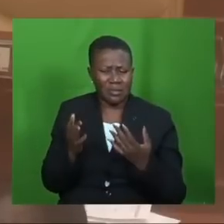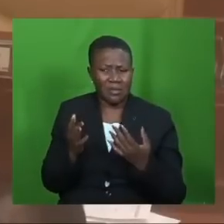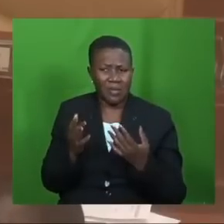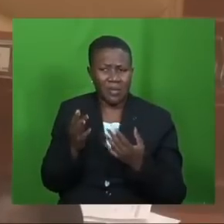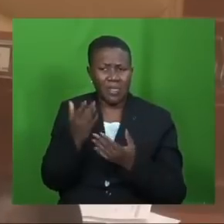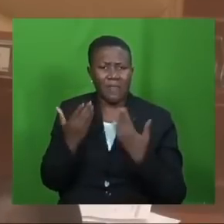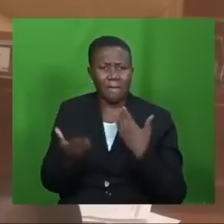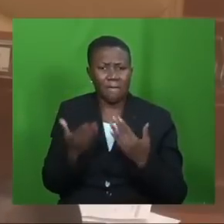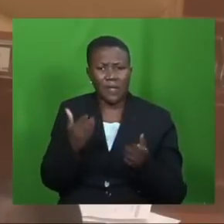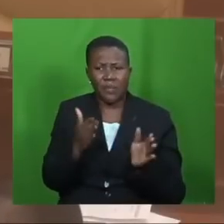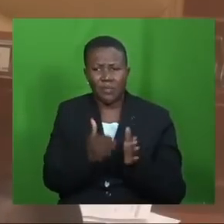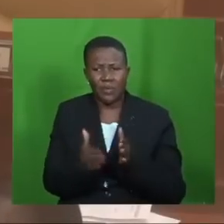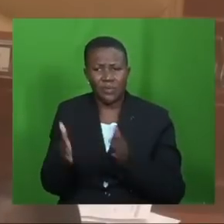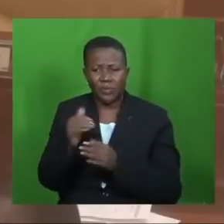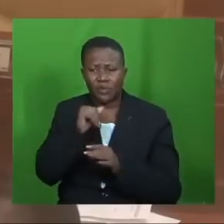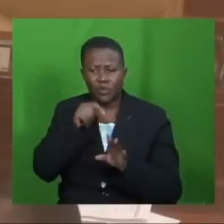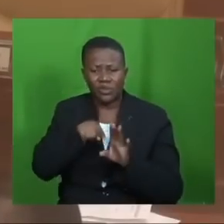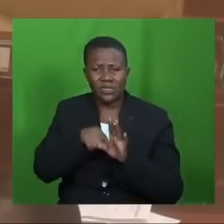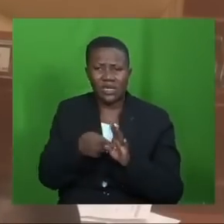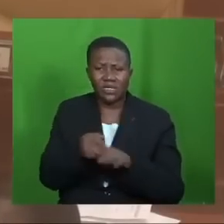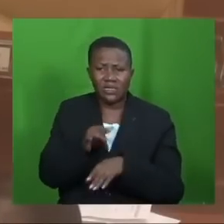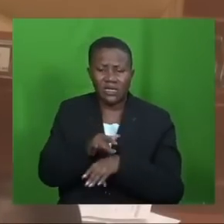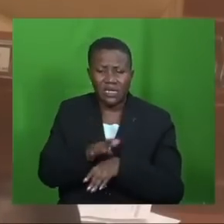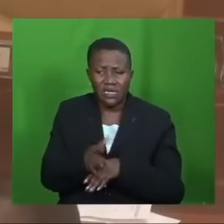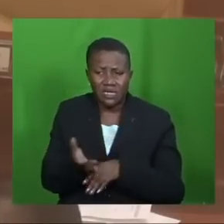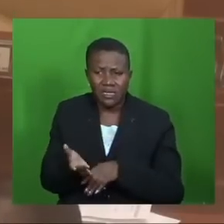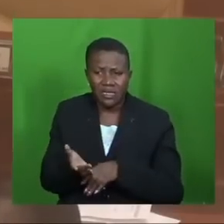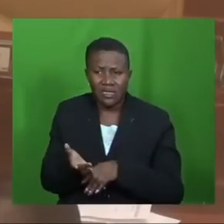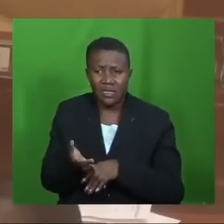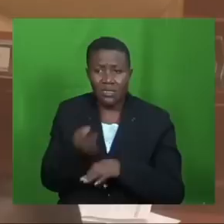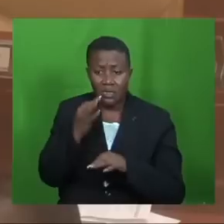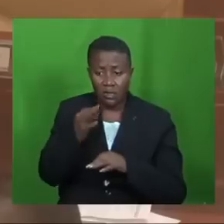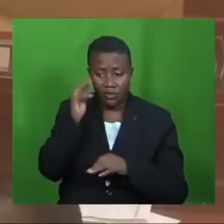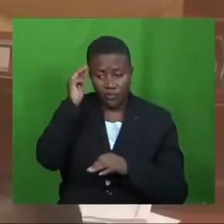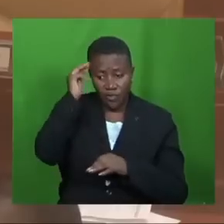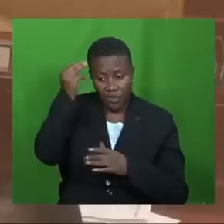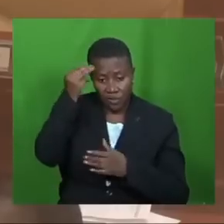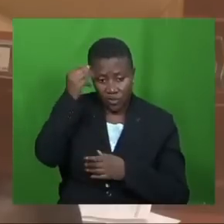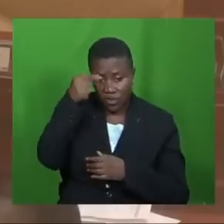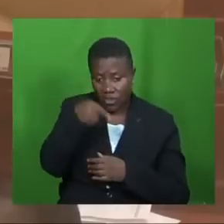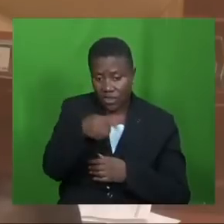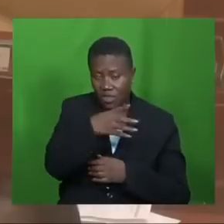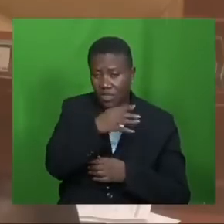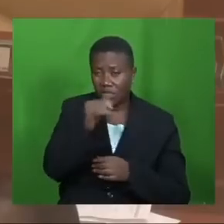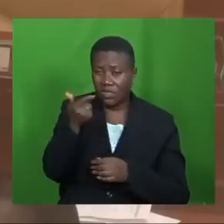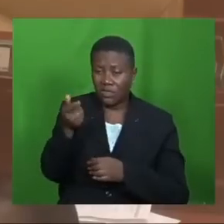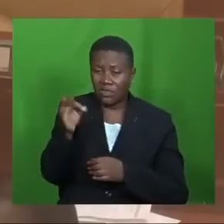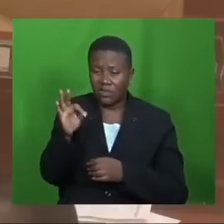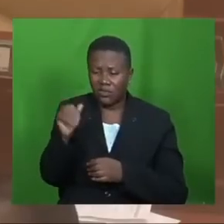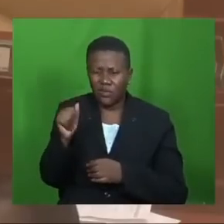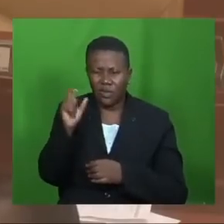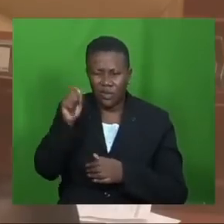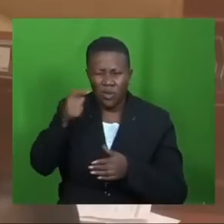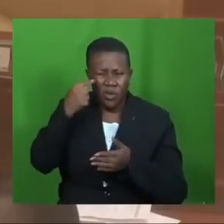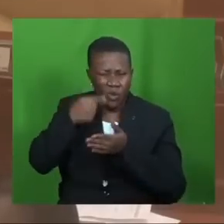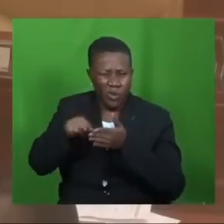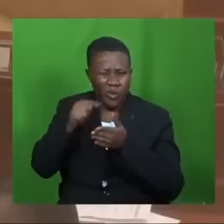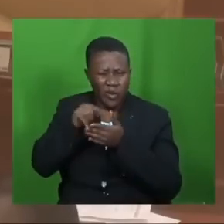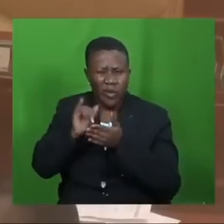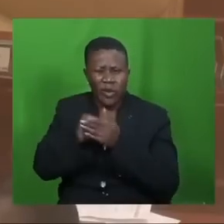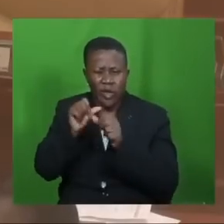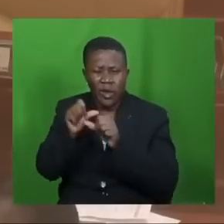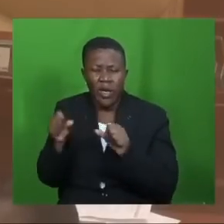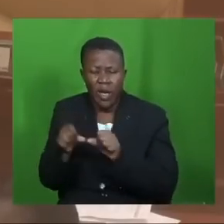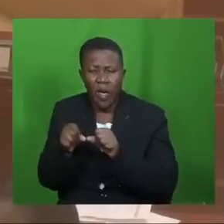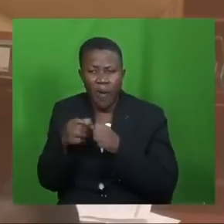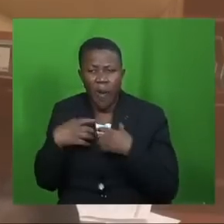normally start on time, and if the ministry and the GFA would want to look to that aspect of it for us, it will